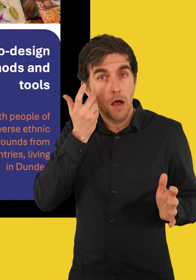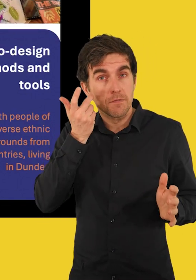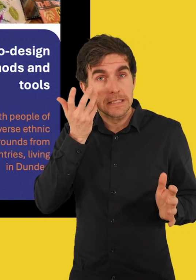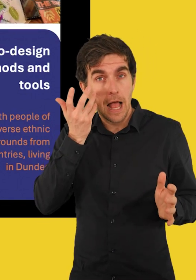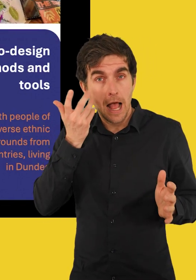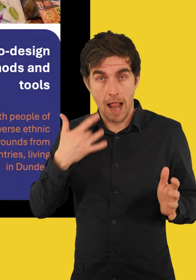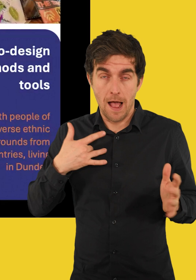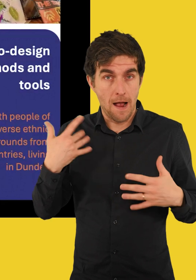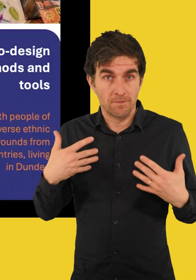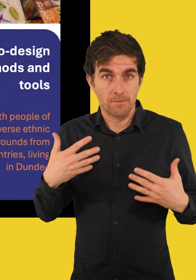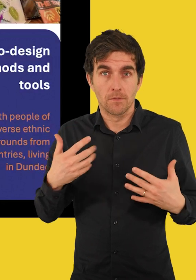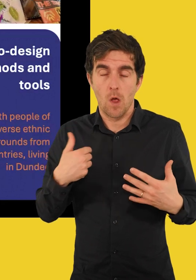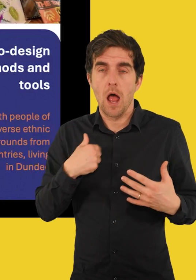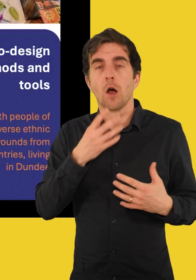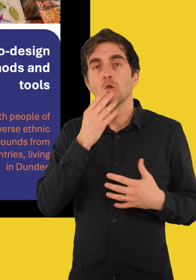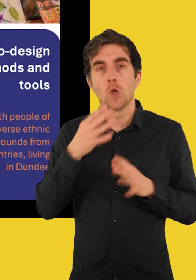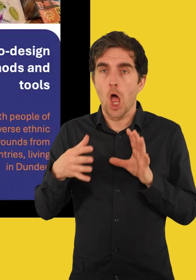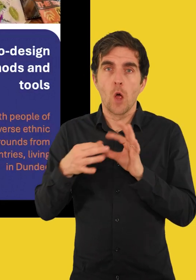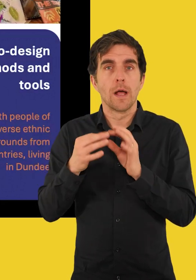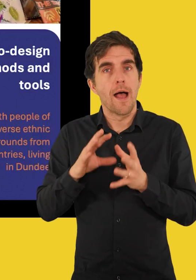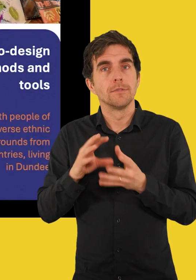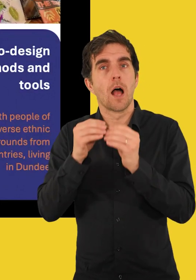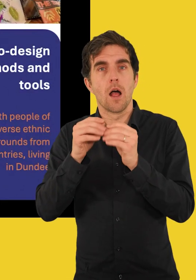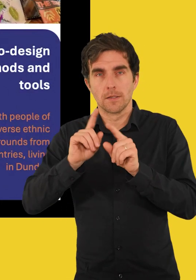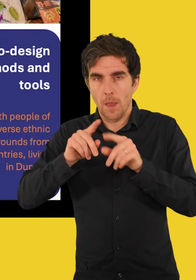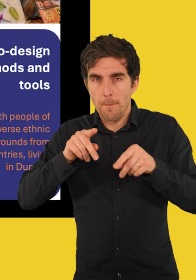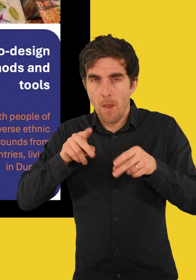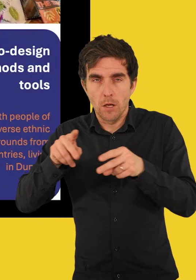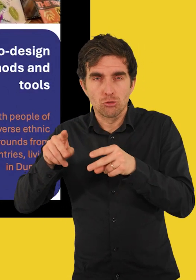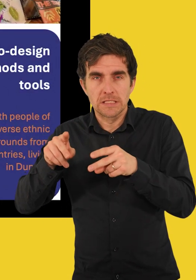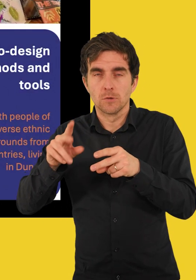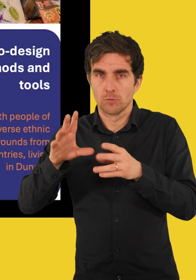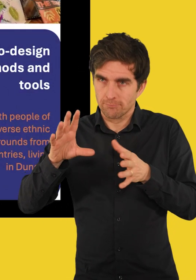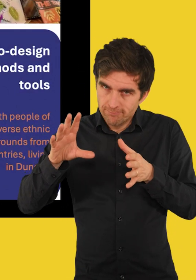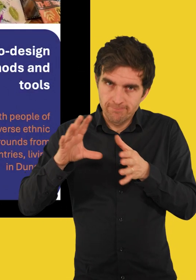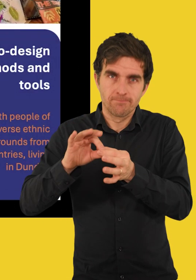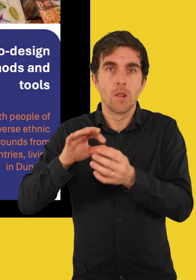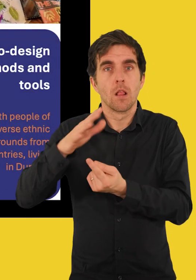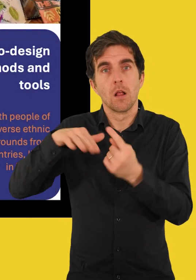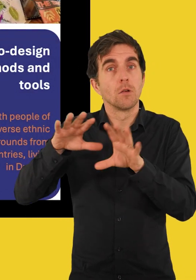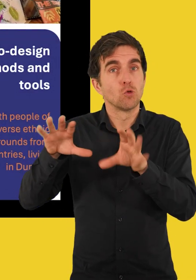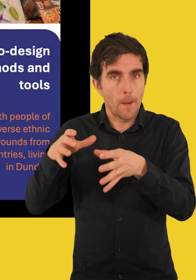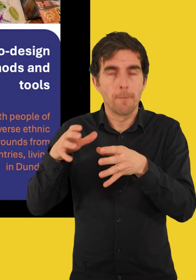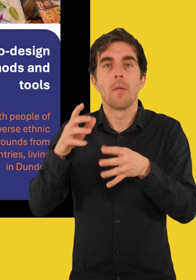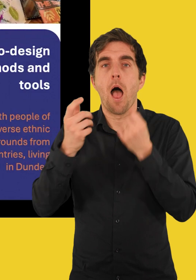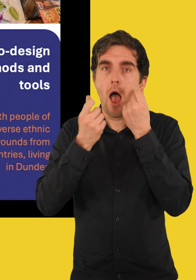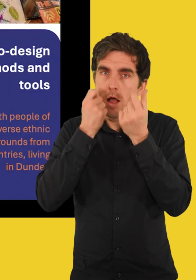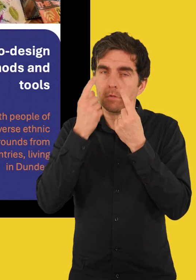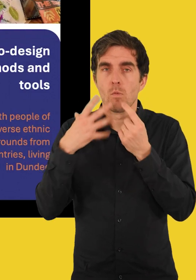everyday lives. Throughout, I used co-design methodologies to engage with this group. The idea